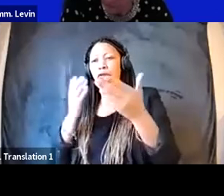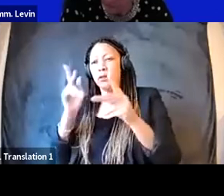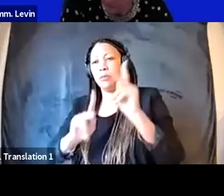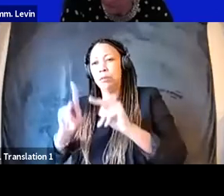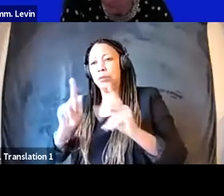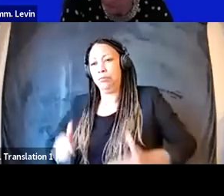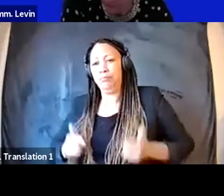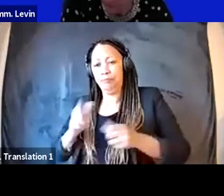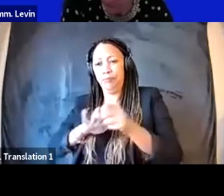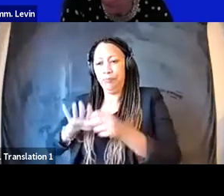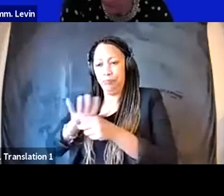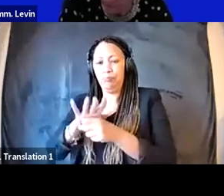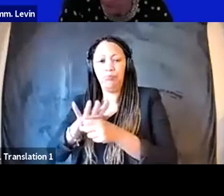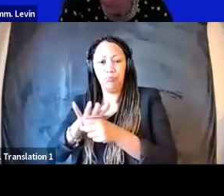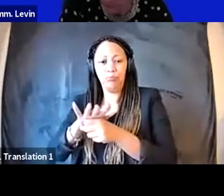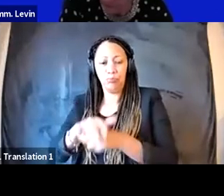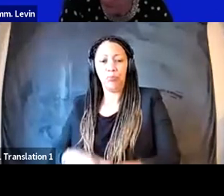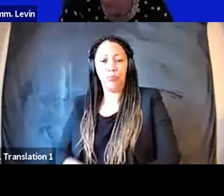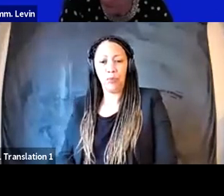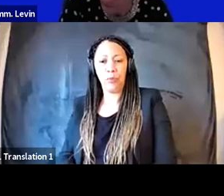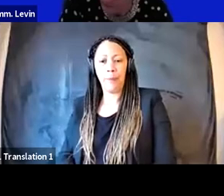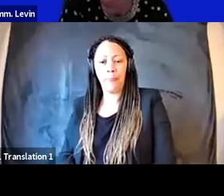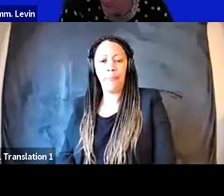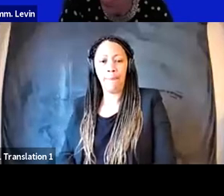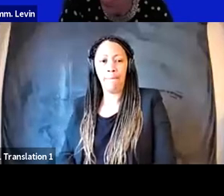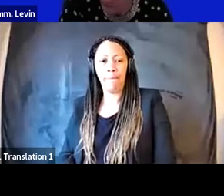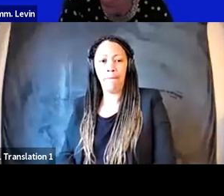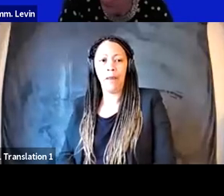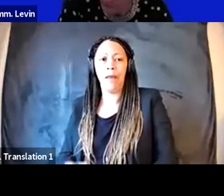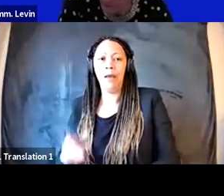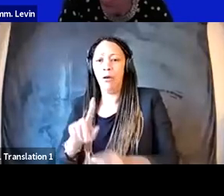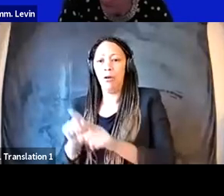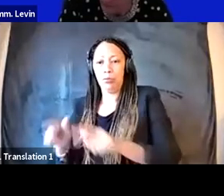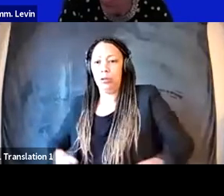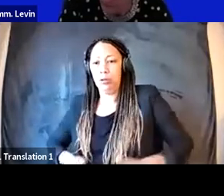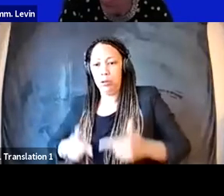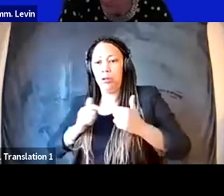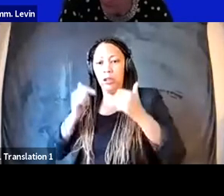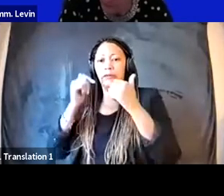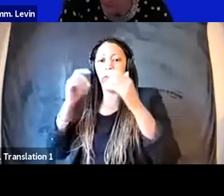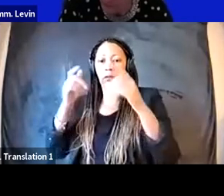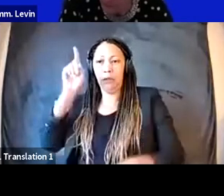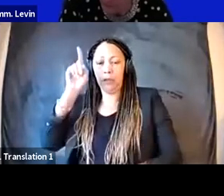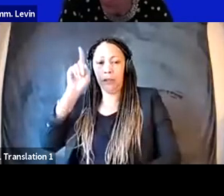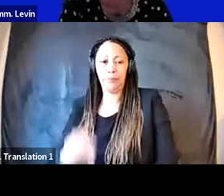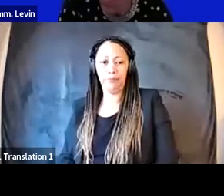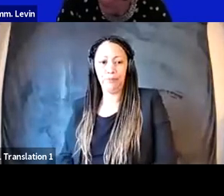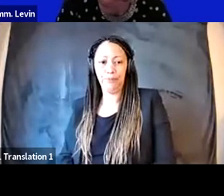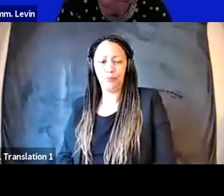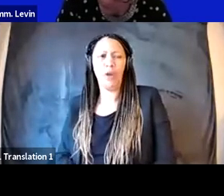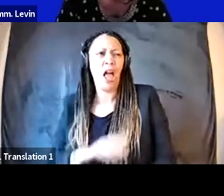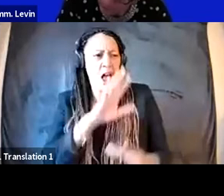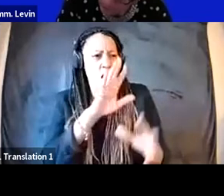you know, the residents in the neighborhood and who are living upstairs. Yeah, I will add, and I appreciate